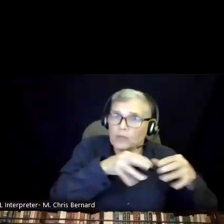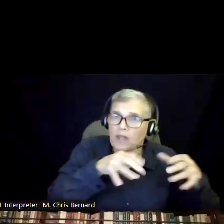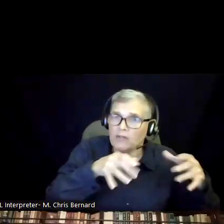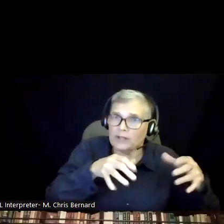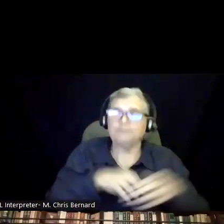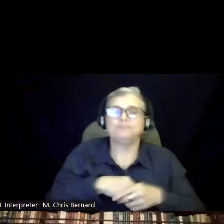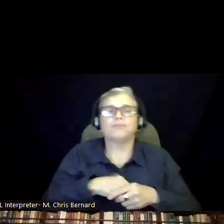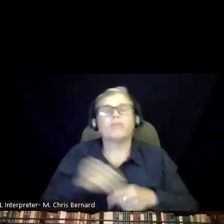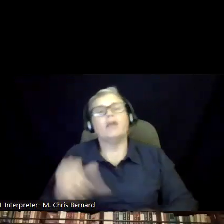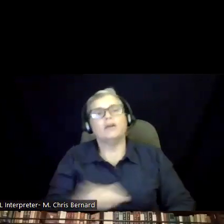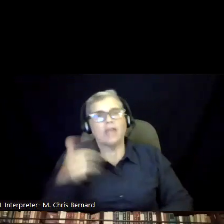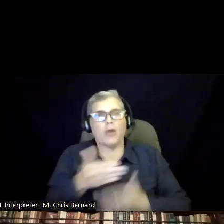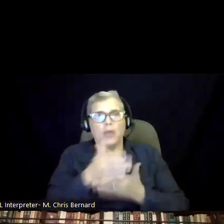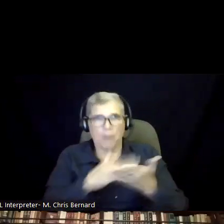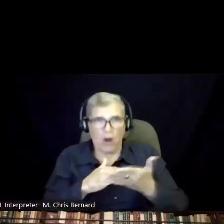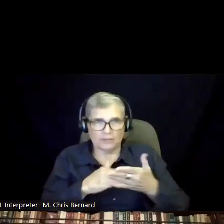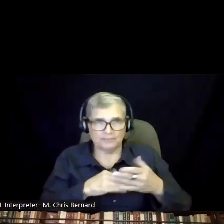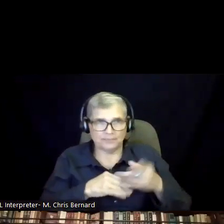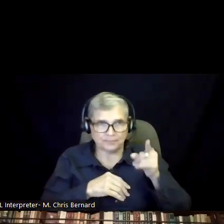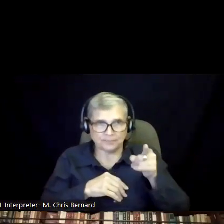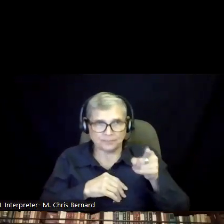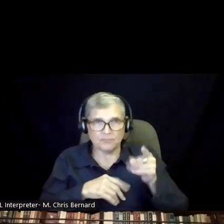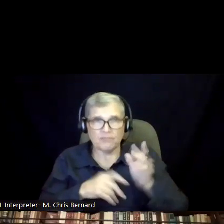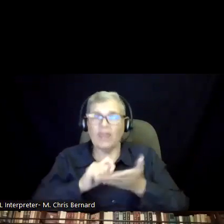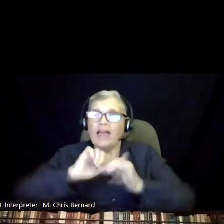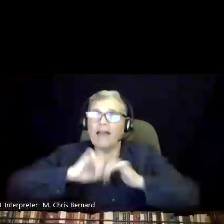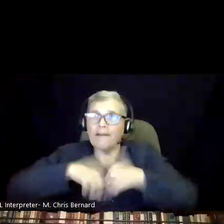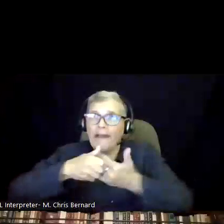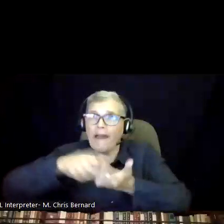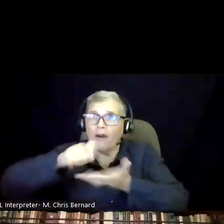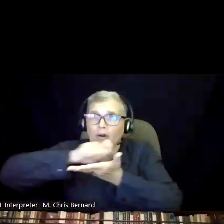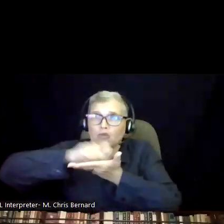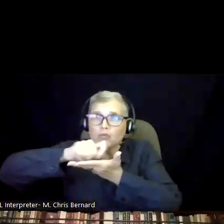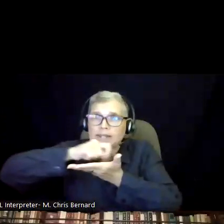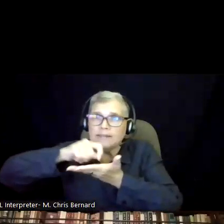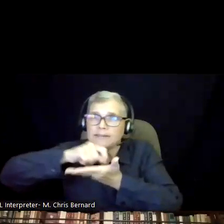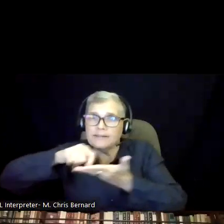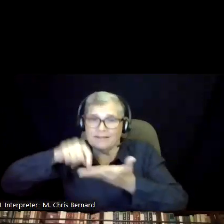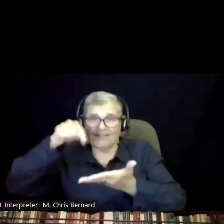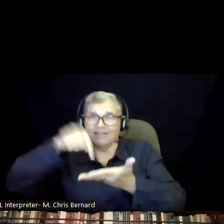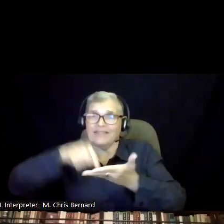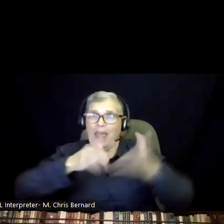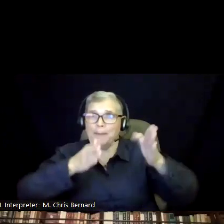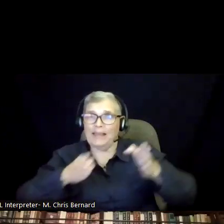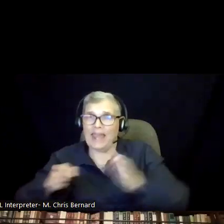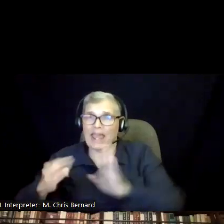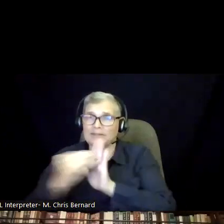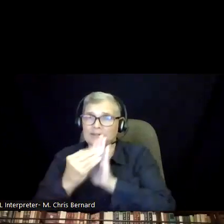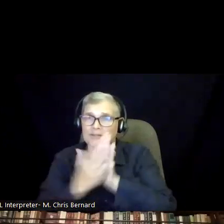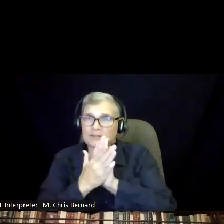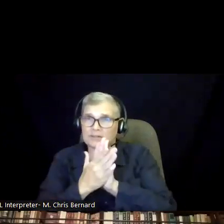about the North American model of wildlife conservation is in the actual writing of the model. So